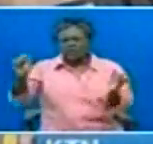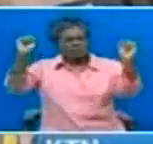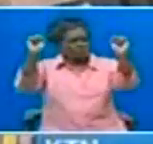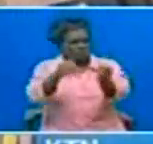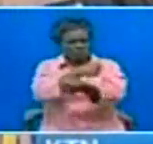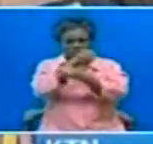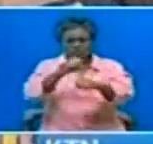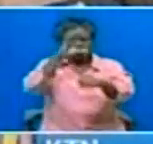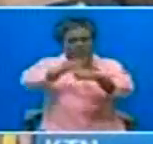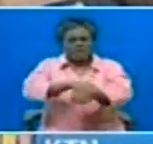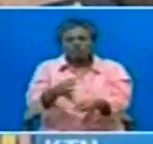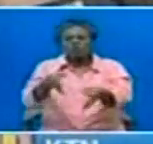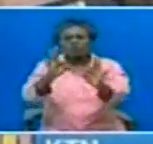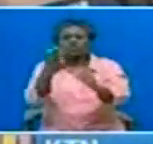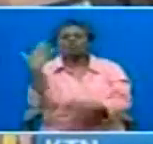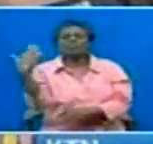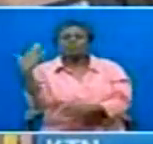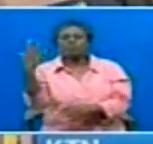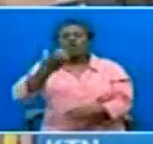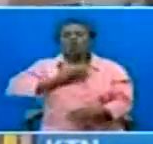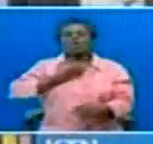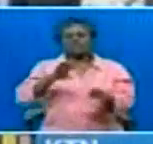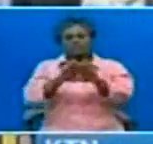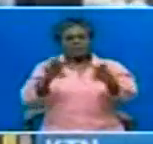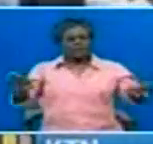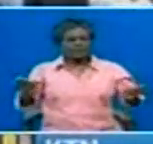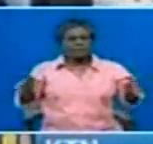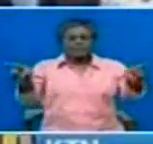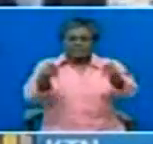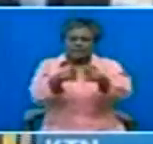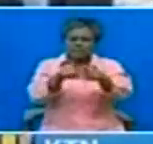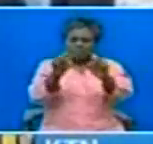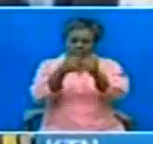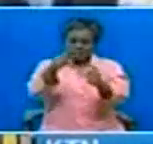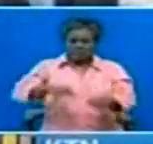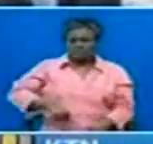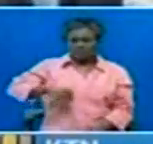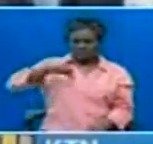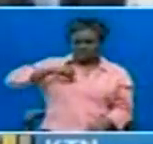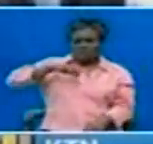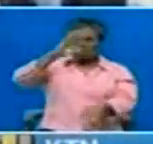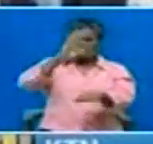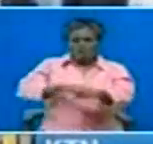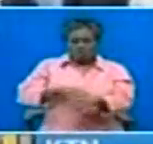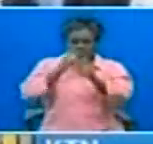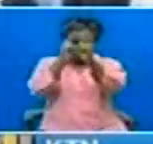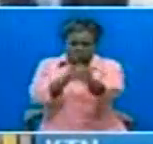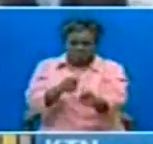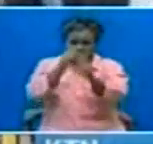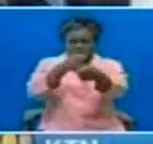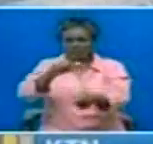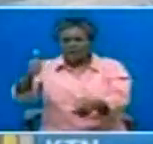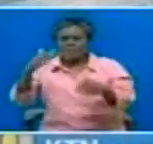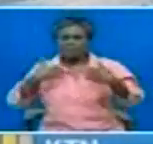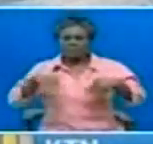track any official documents proving the ownership of her land. And as such, she survives merely on cultivating other people's